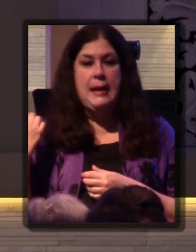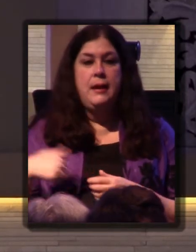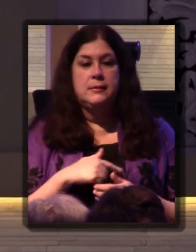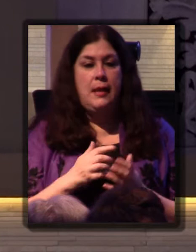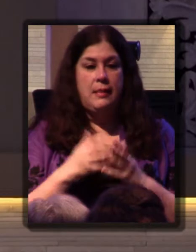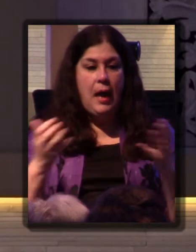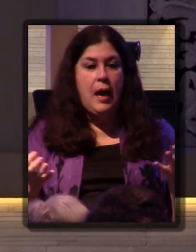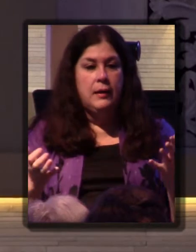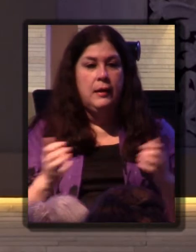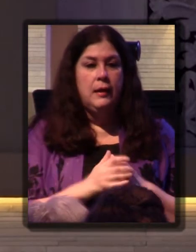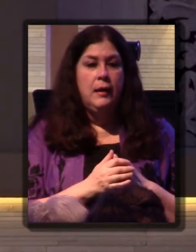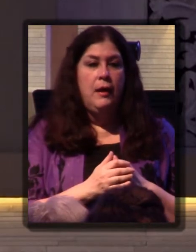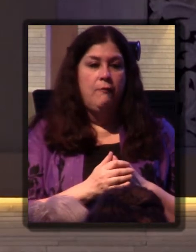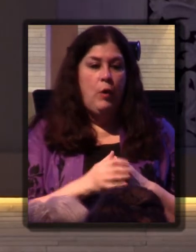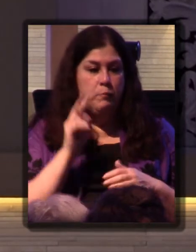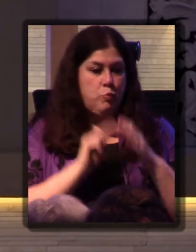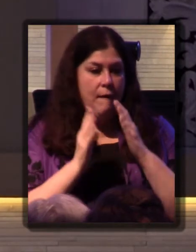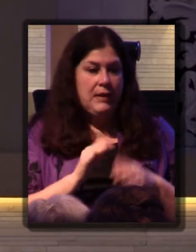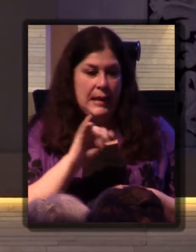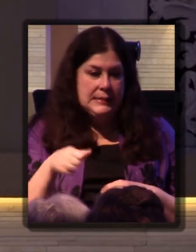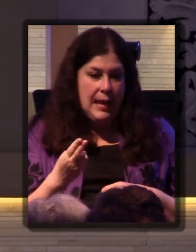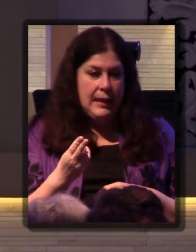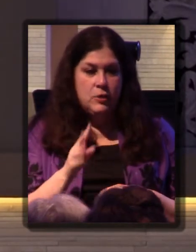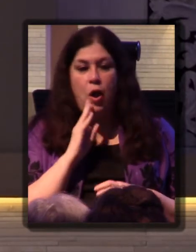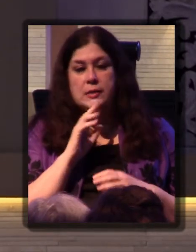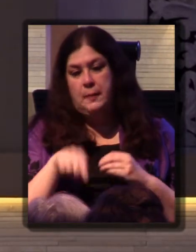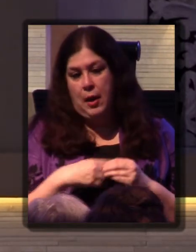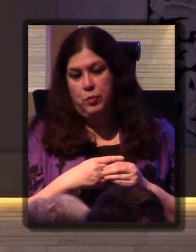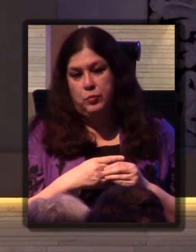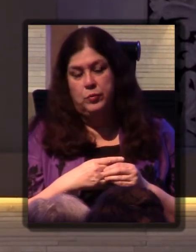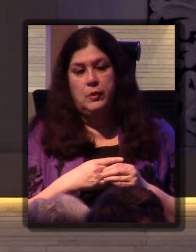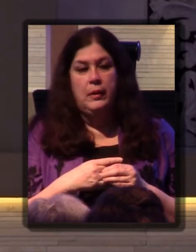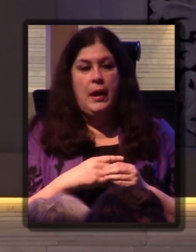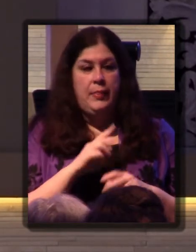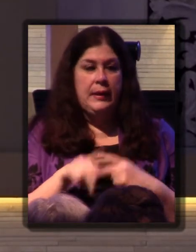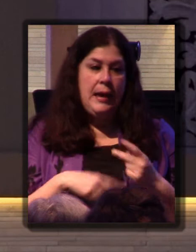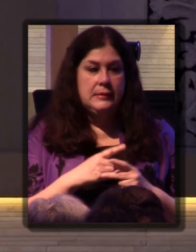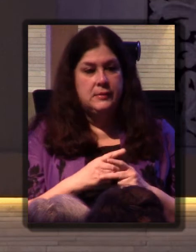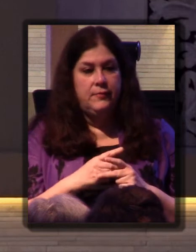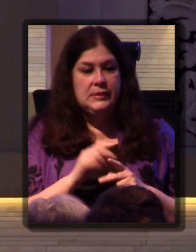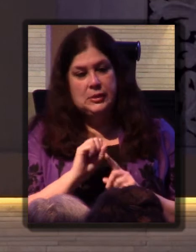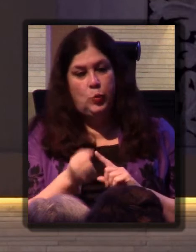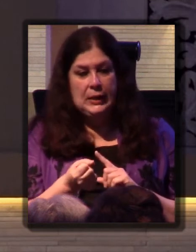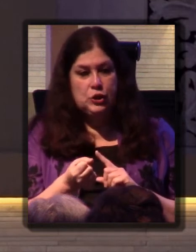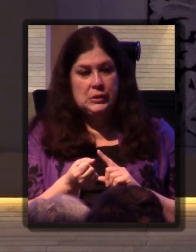to mind much of what the prophet Isaiah speaks of and the kinds